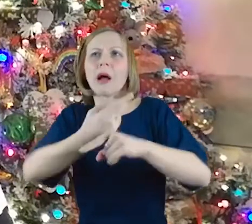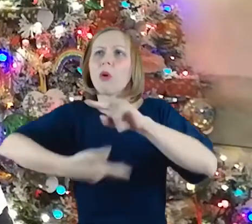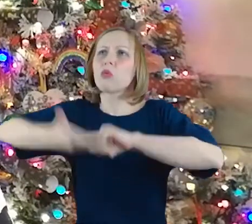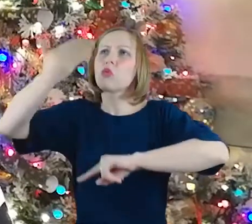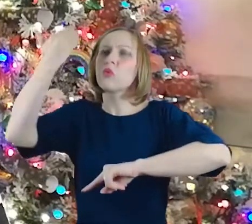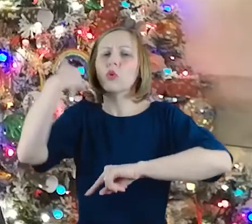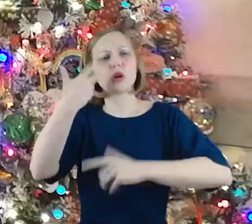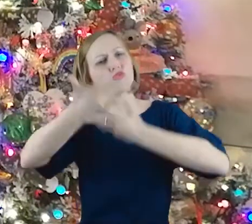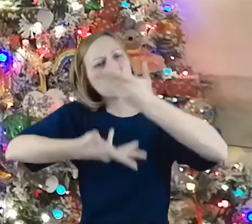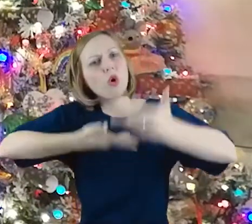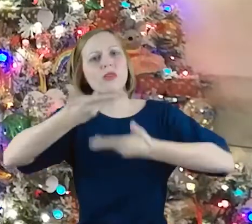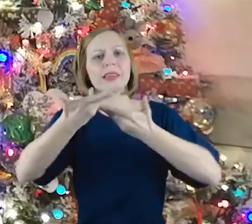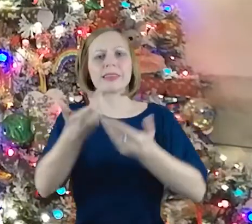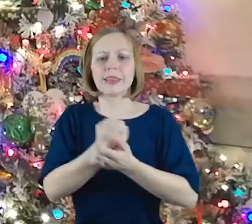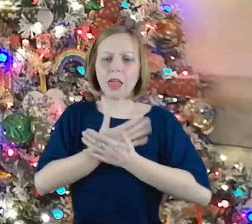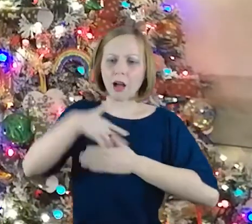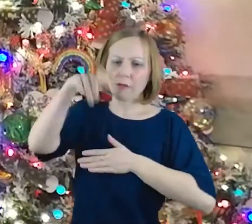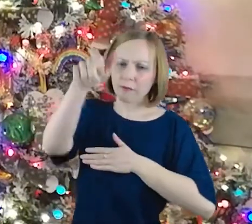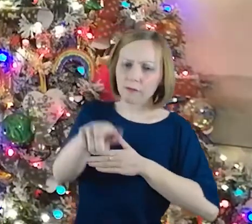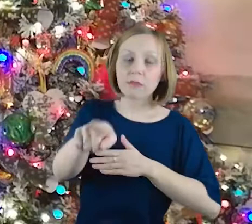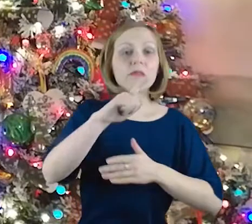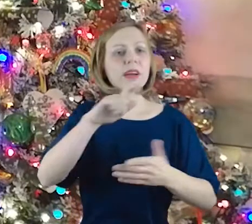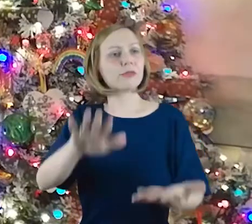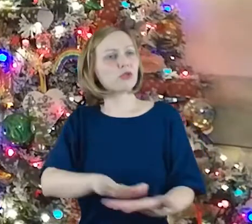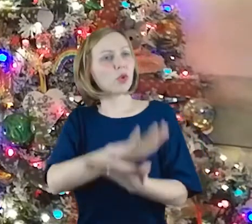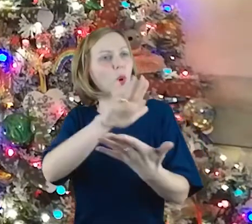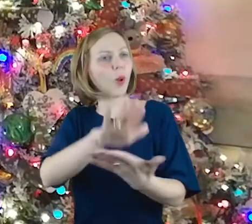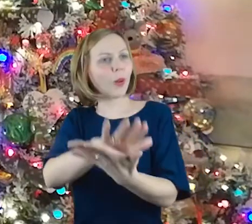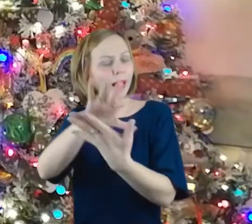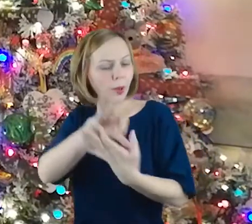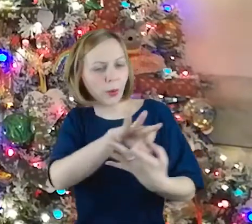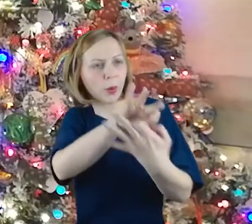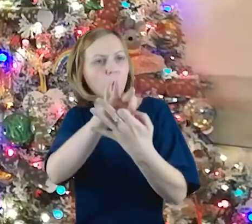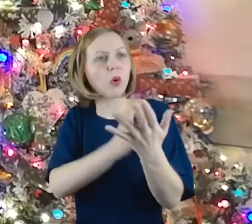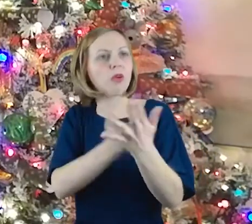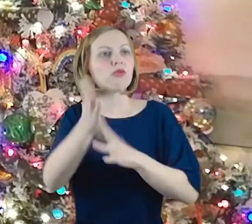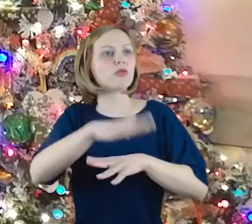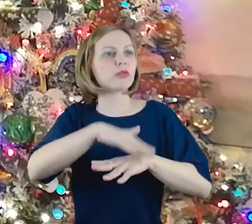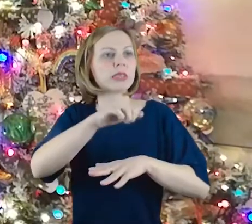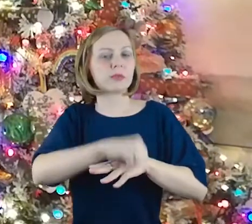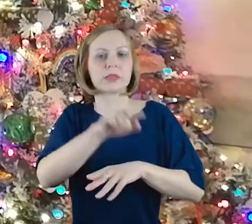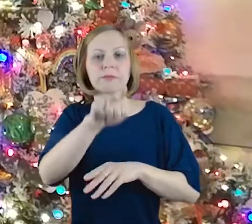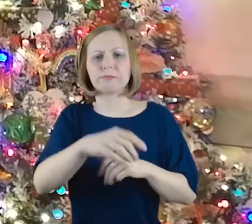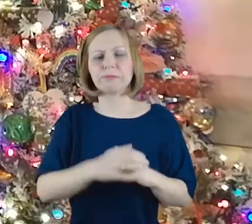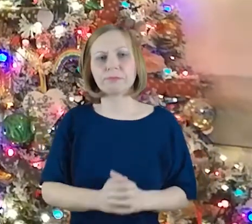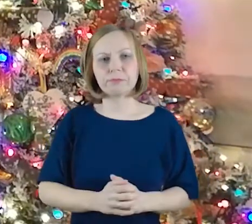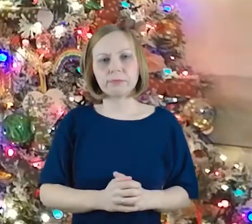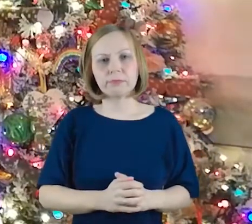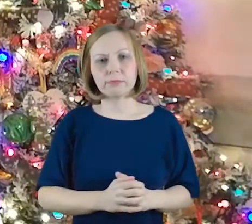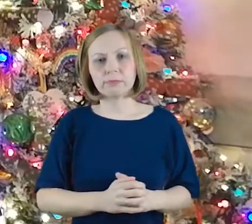loved ones and to share stories and to share the joy that comes with Christmas. And the dark